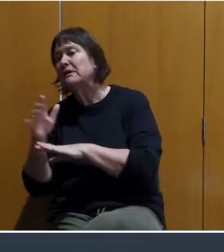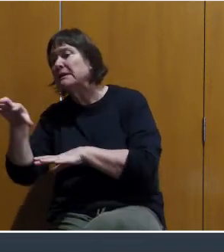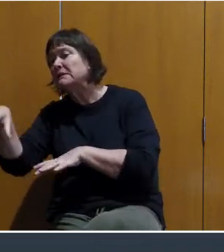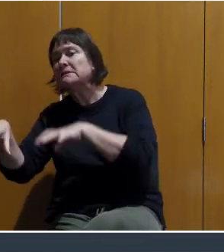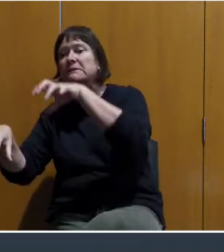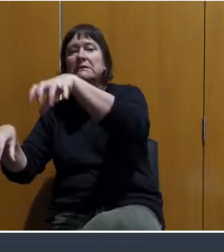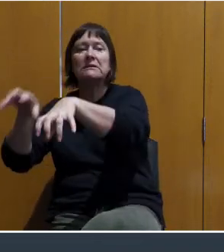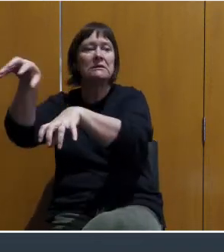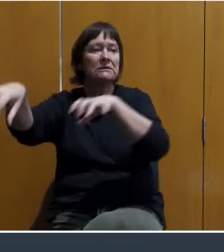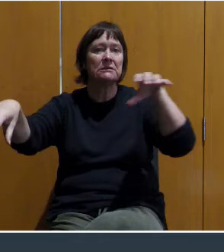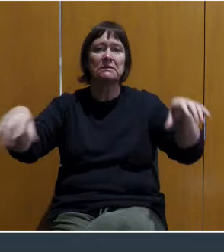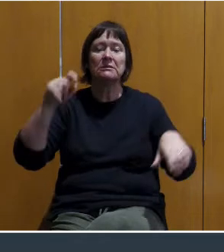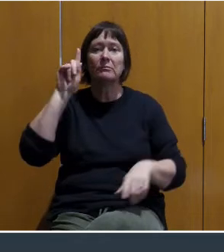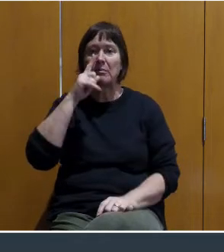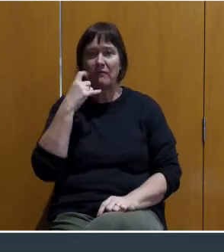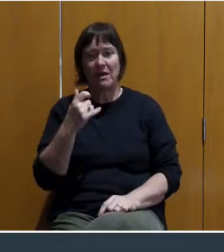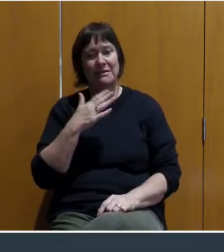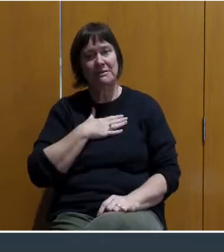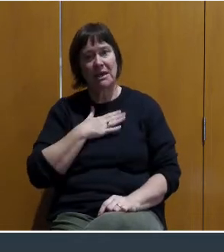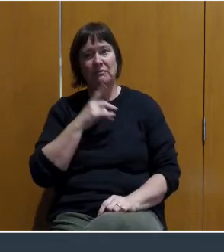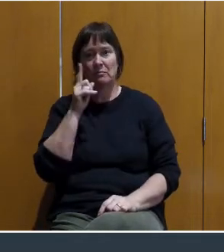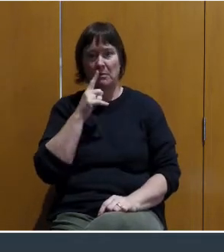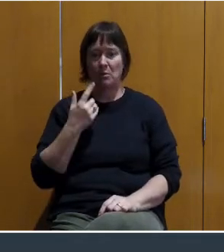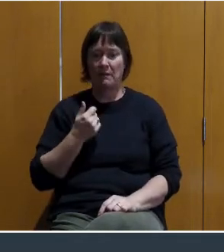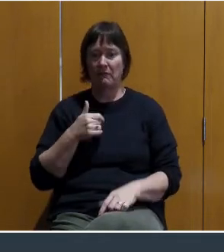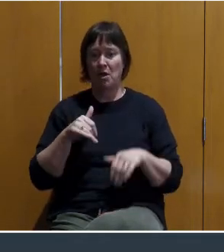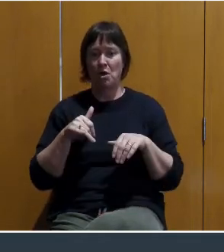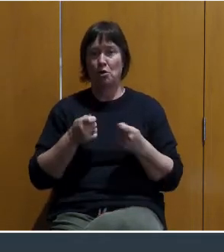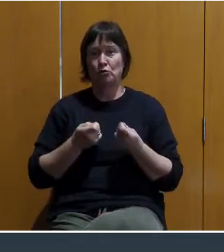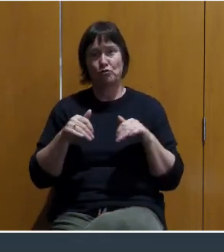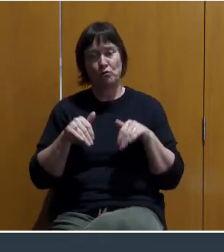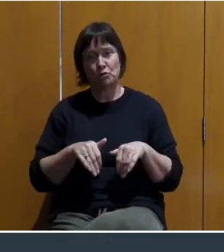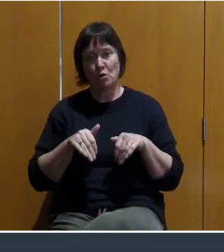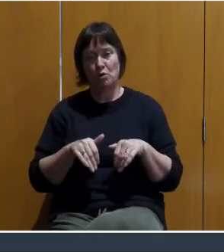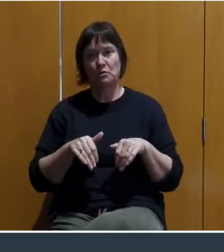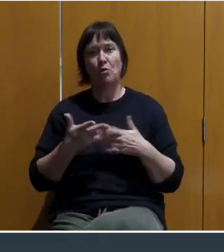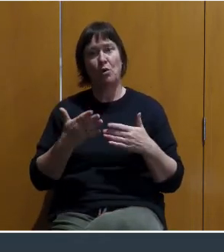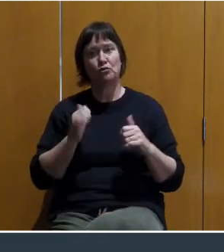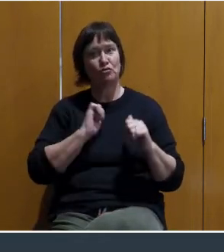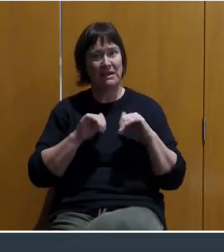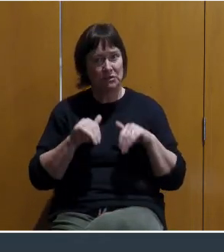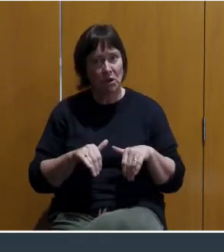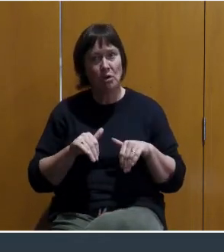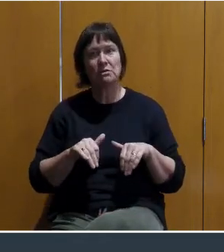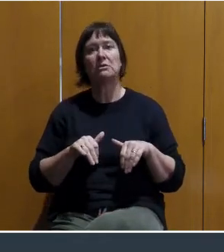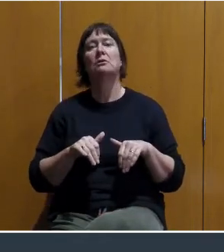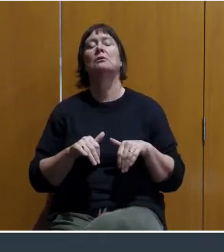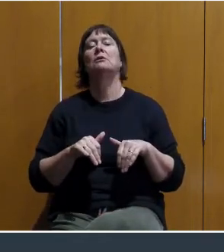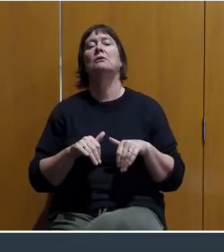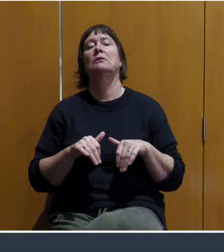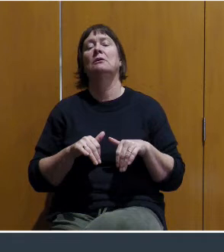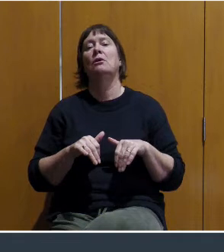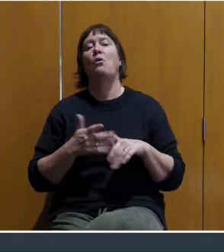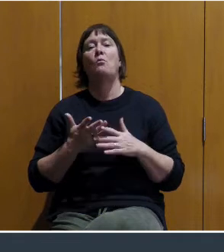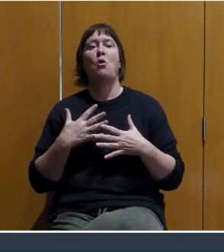local areas where it is safe for those with well-controlled dogs, or perhaps dogs in training or not able to cope with being